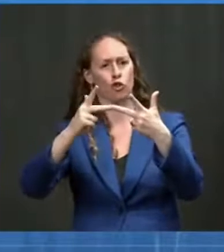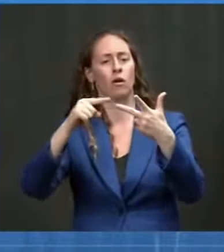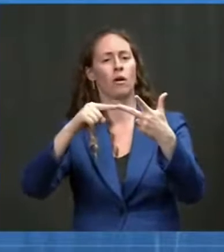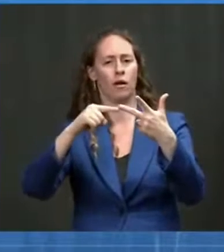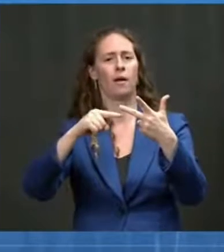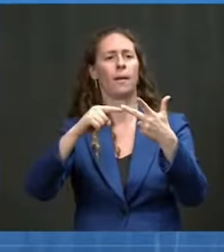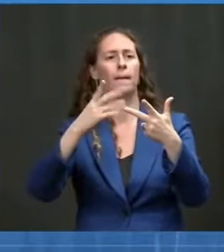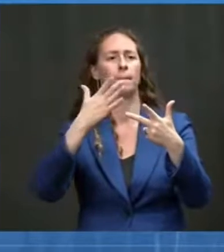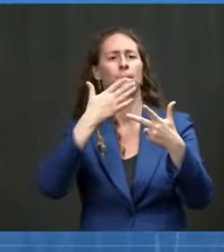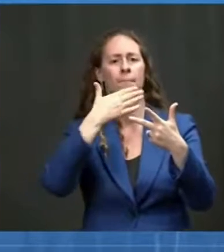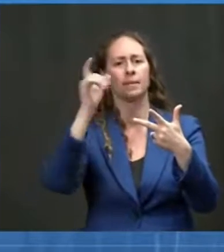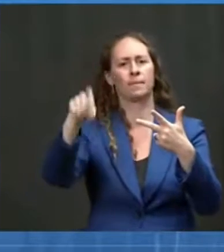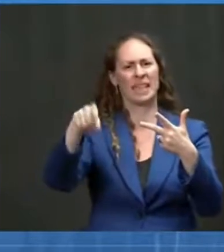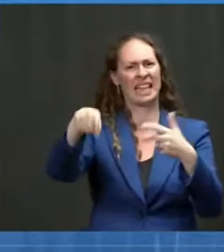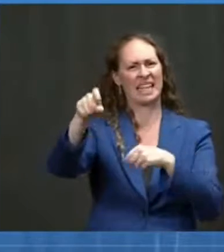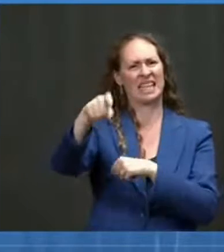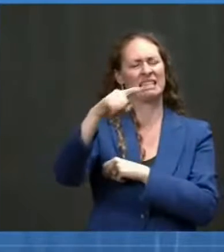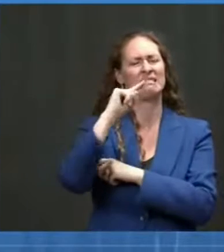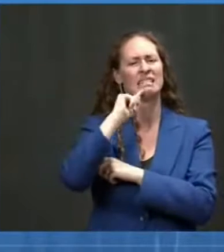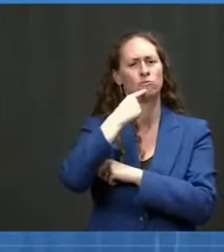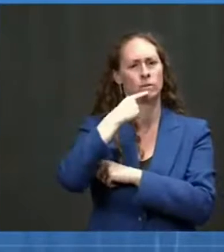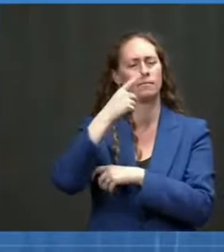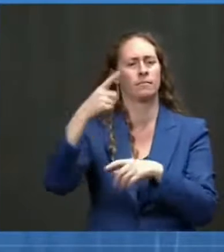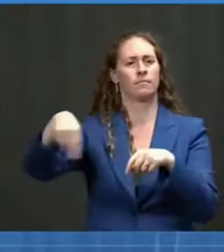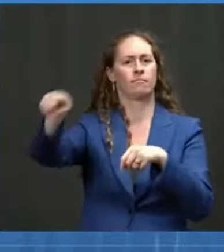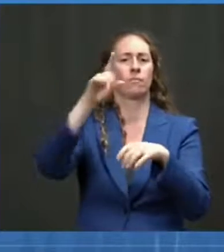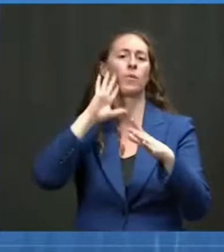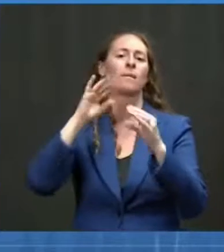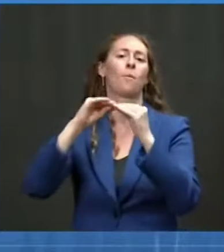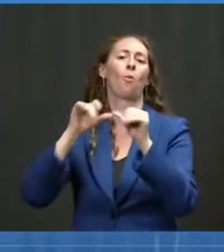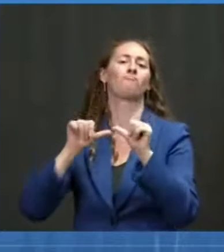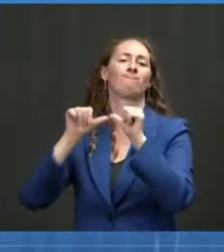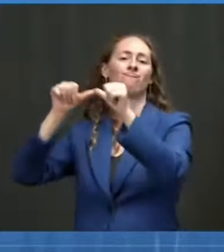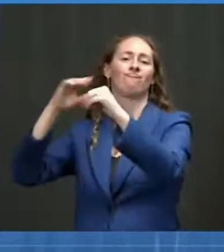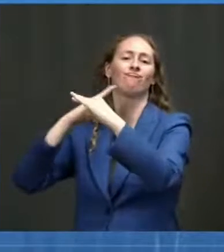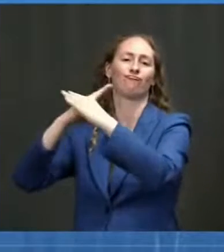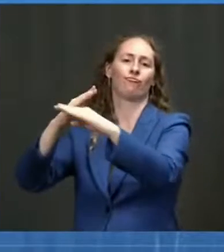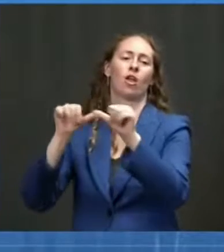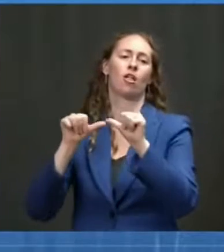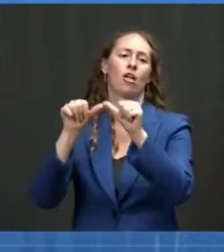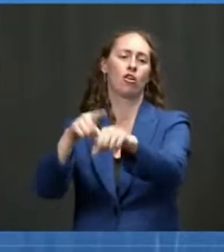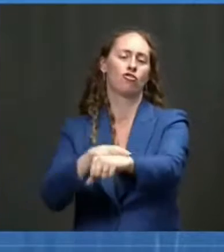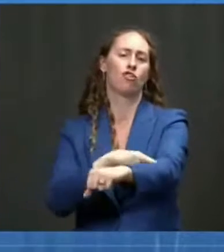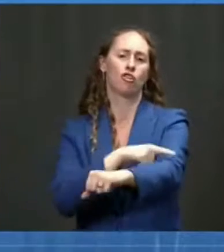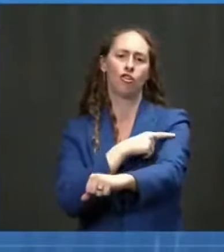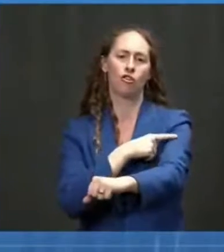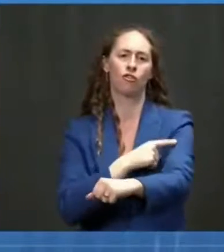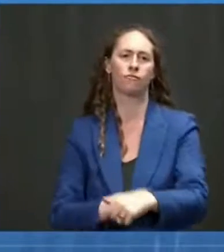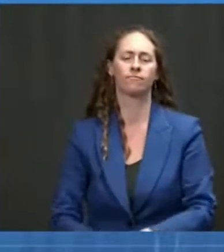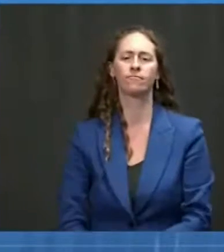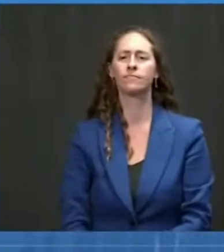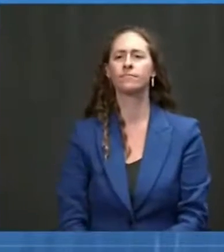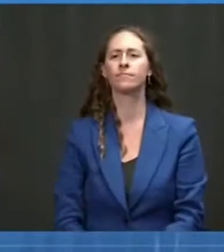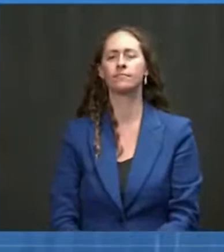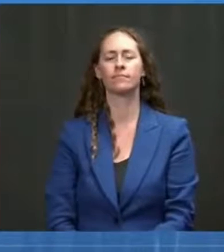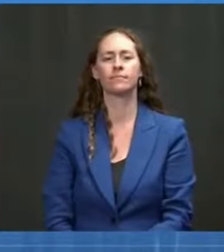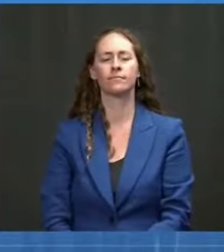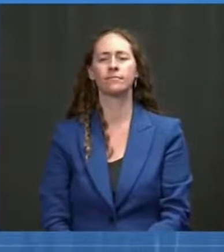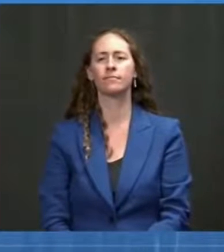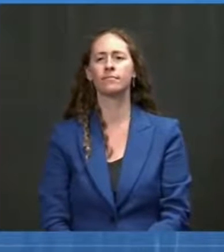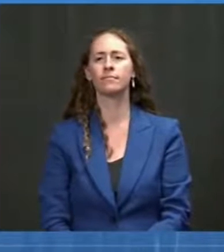the fullest and continual extent of protection that we think people need from the virus. Next question.